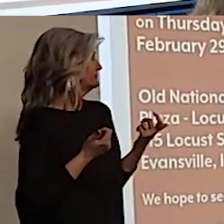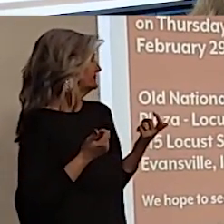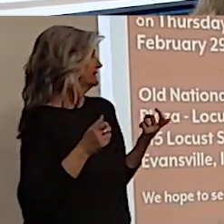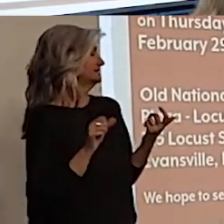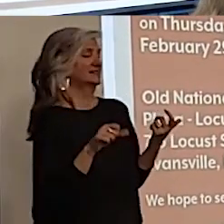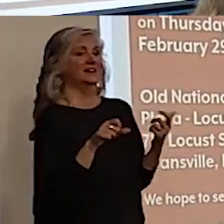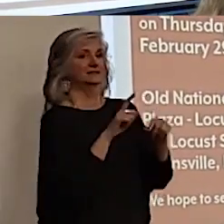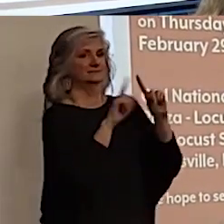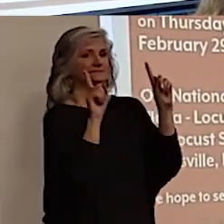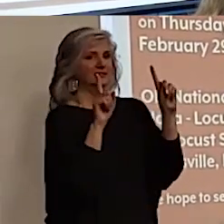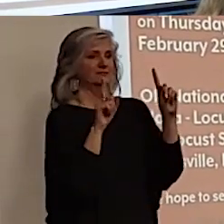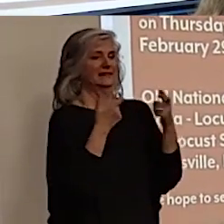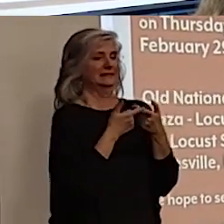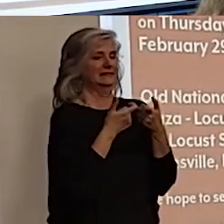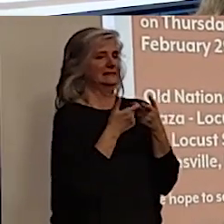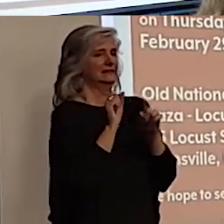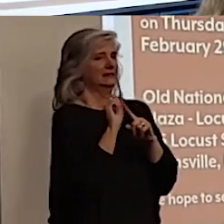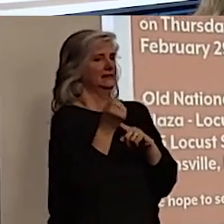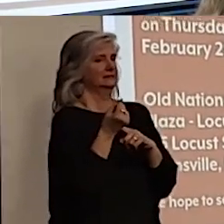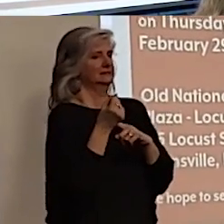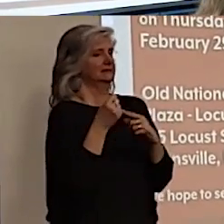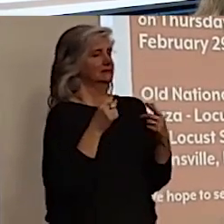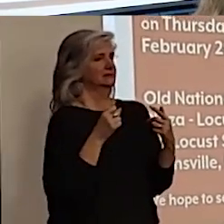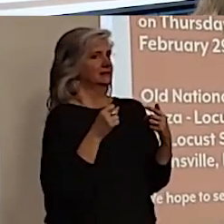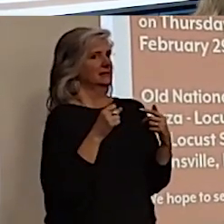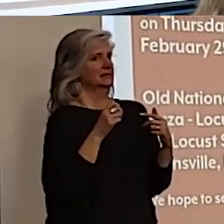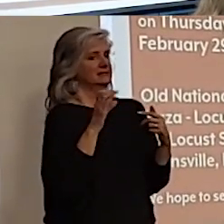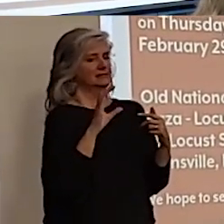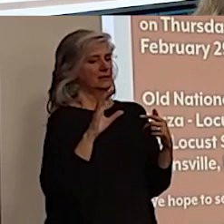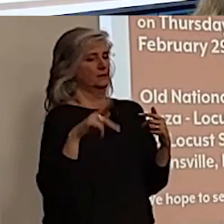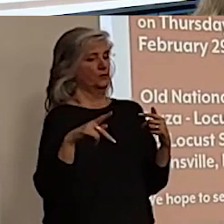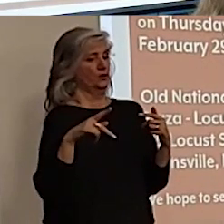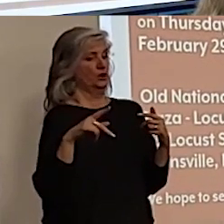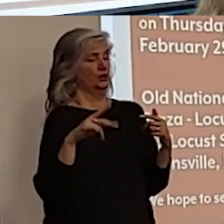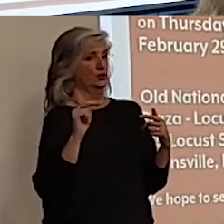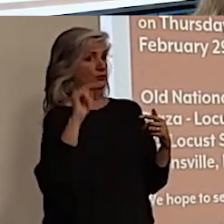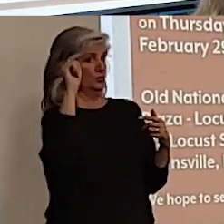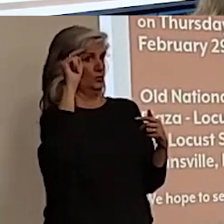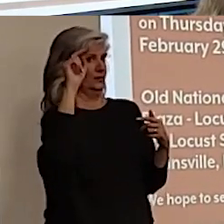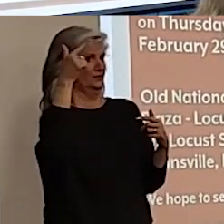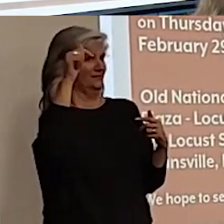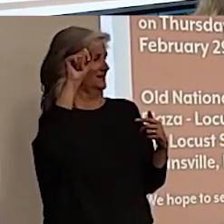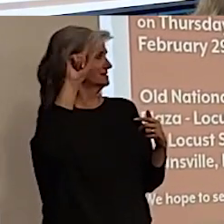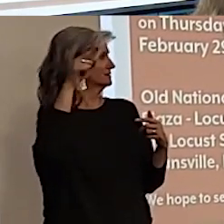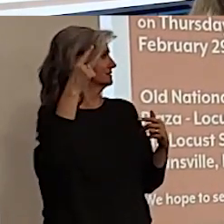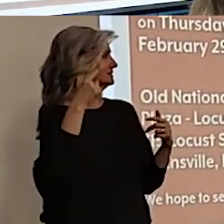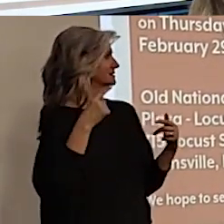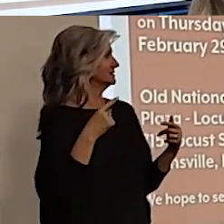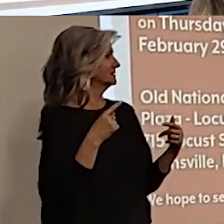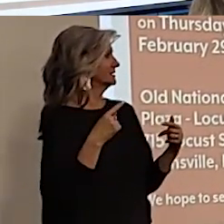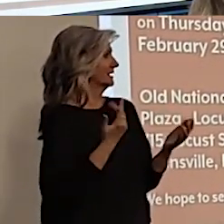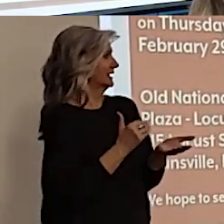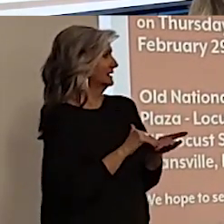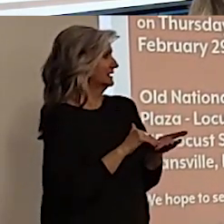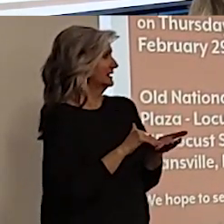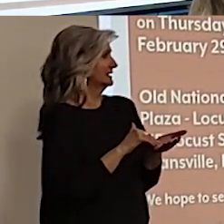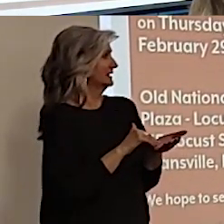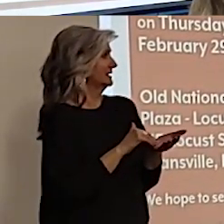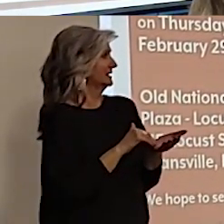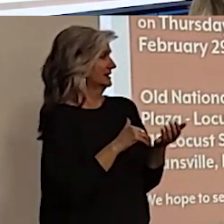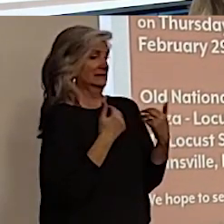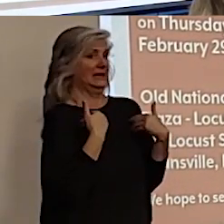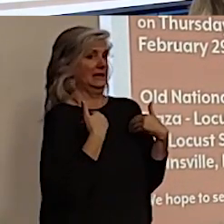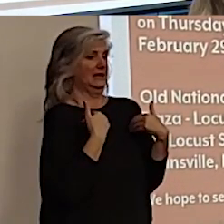is, but this is an electric case. So those CenterPoint North customers are gas only. But they got